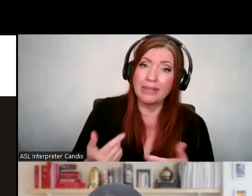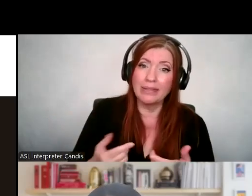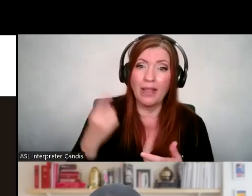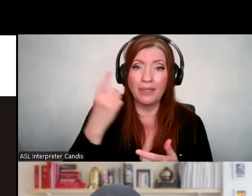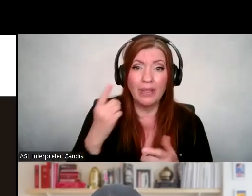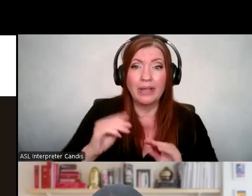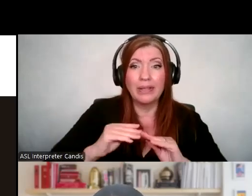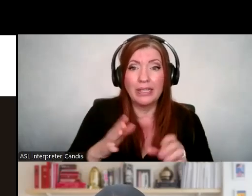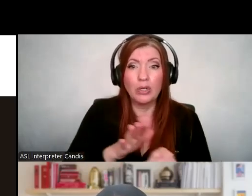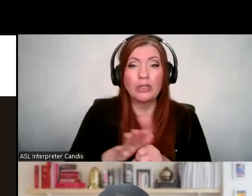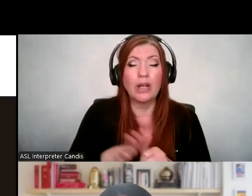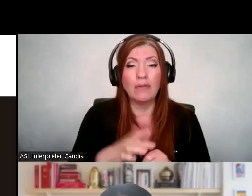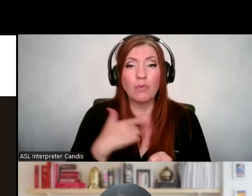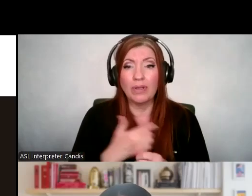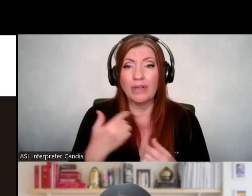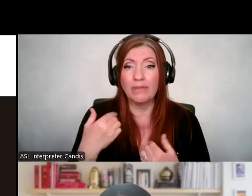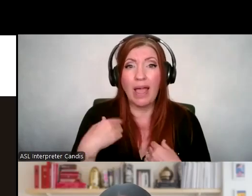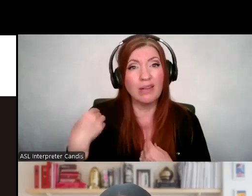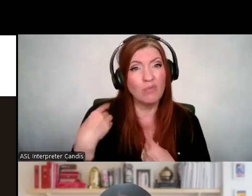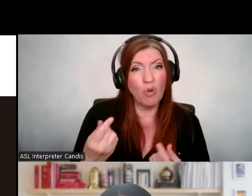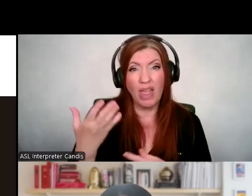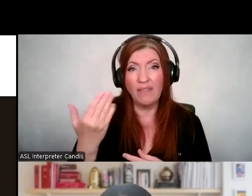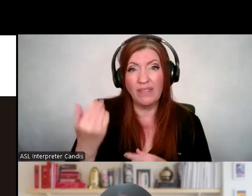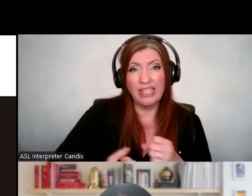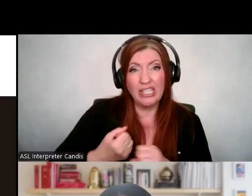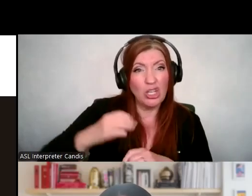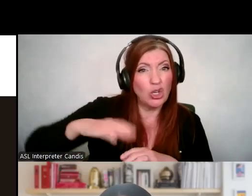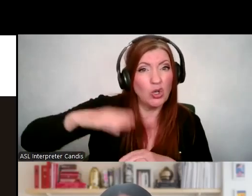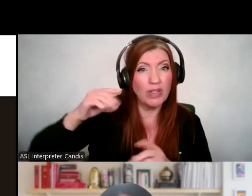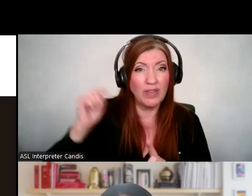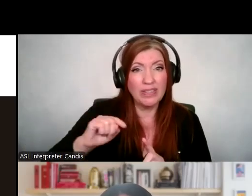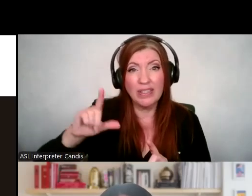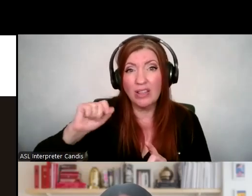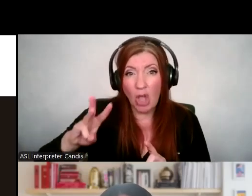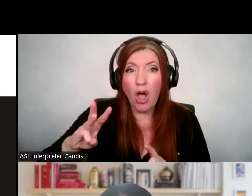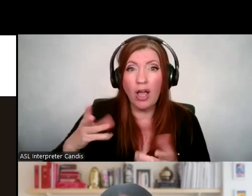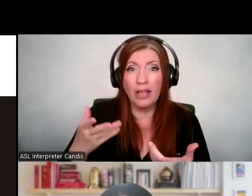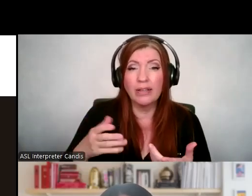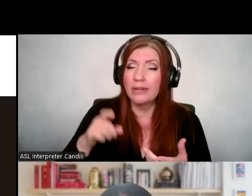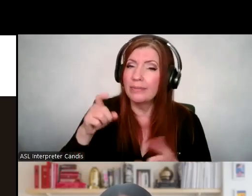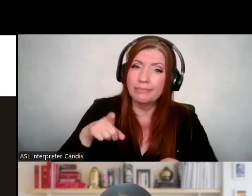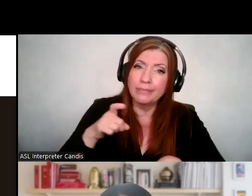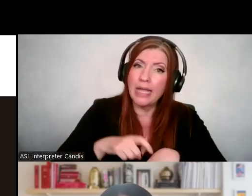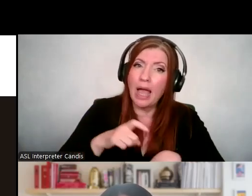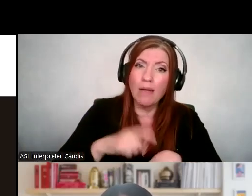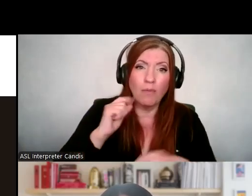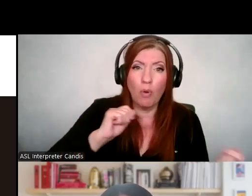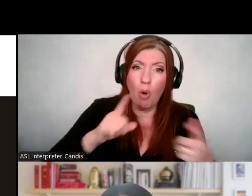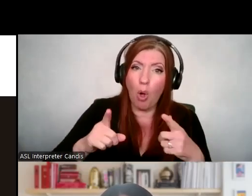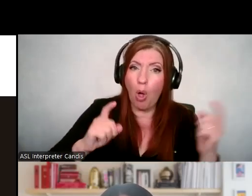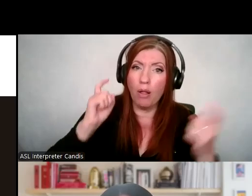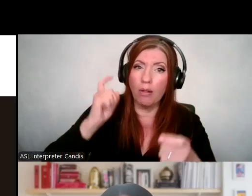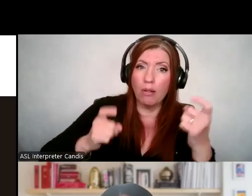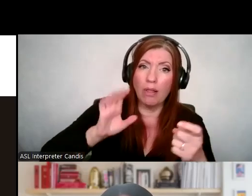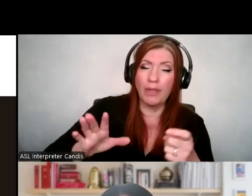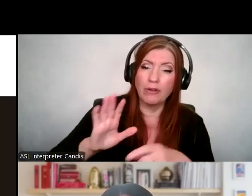enough. We've had over 15 years of this has been the law of the land. So I think it's time to get everyone to start contributing their share instead of relying